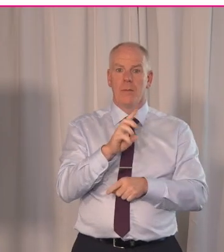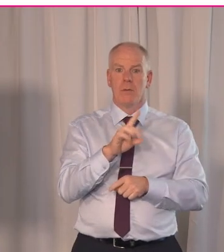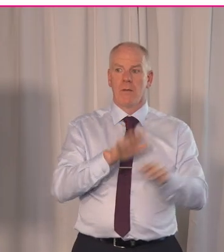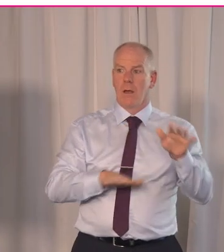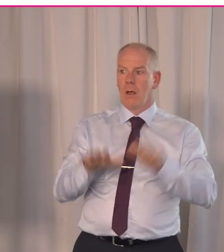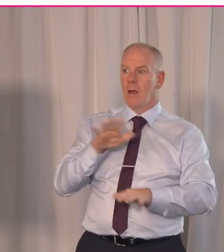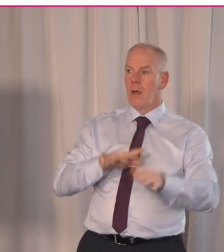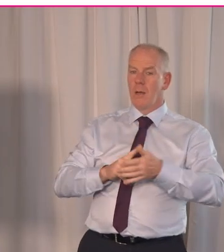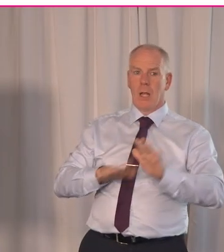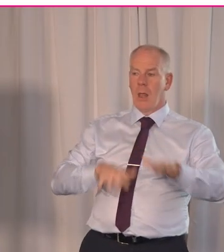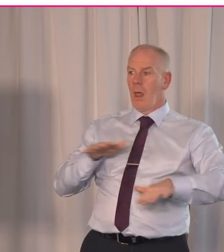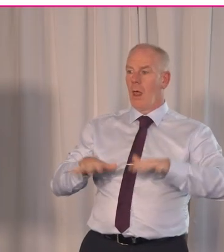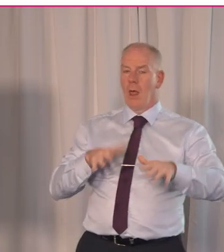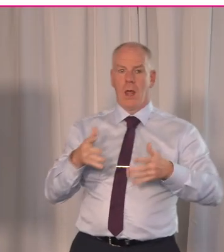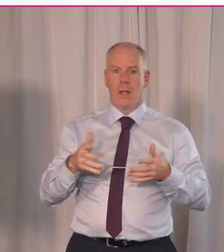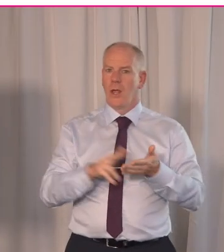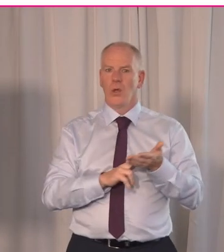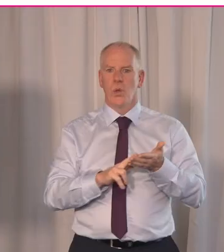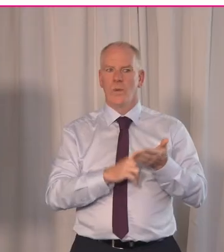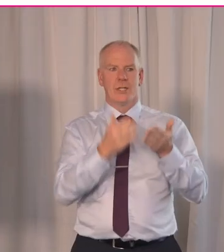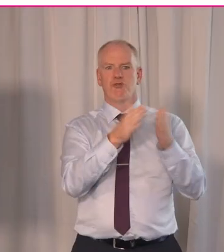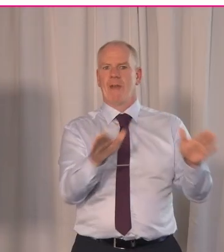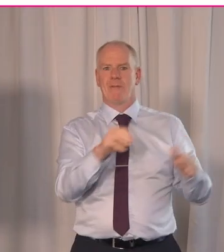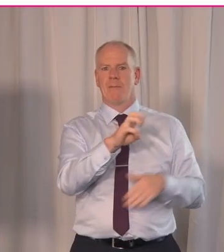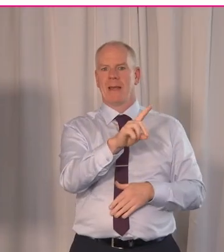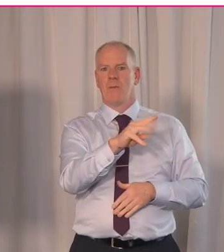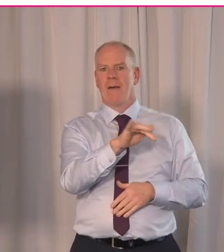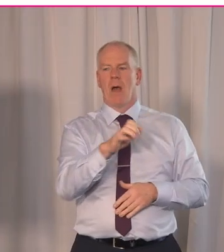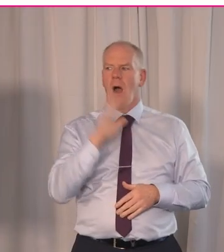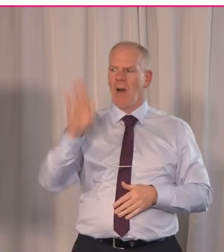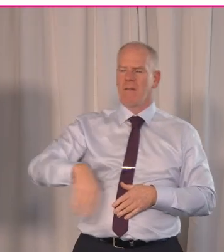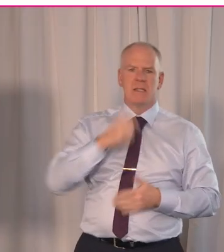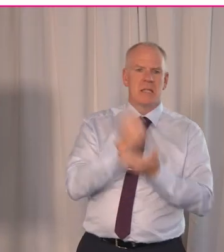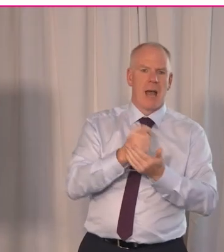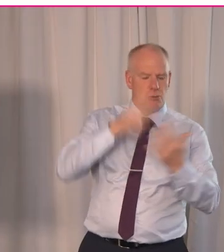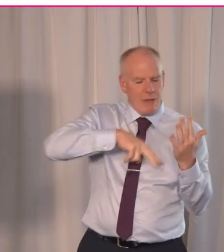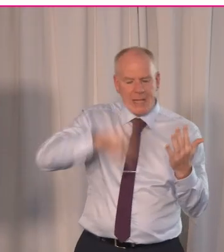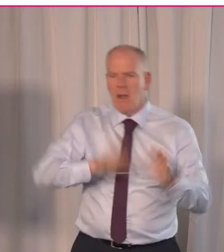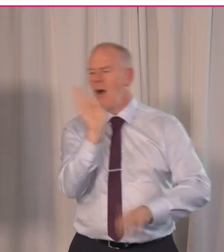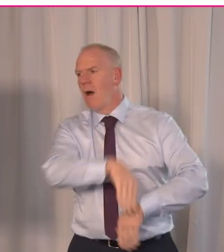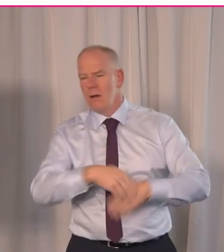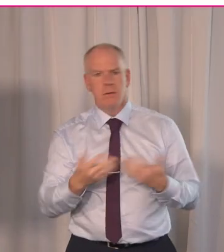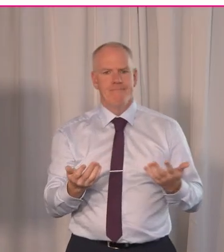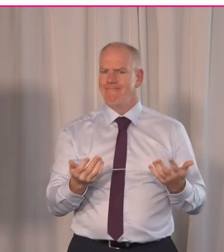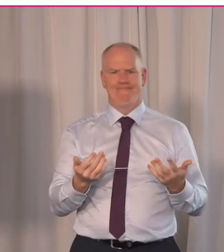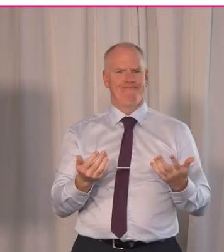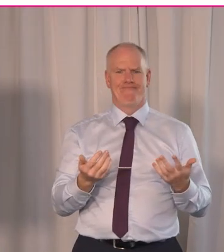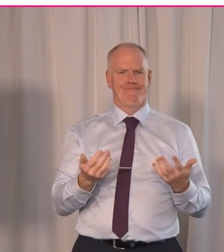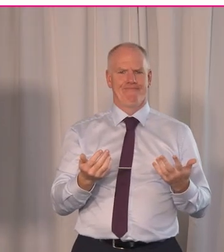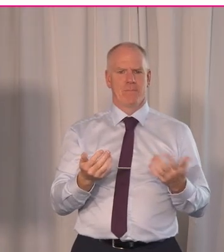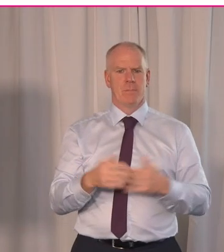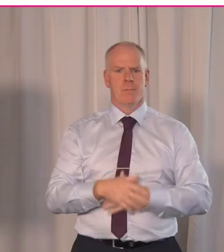what the plans were, and so they weren't used, or they were, I haven't got time to read that. So